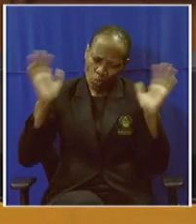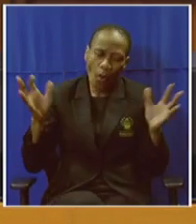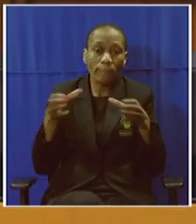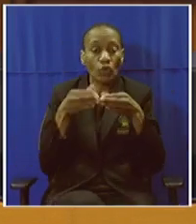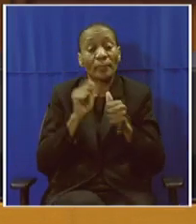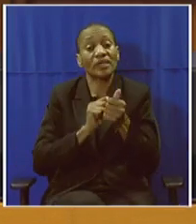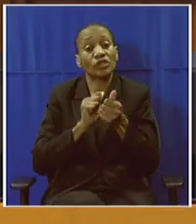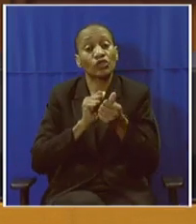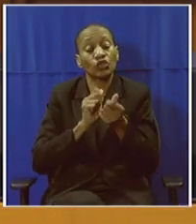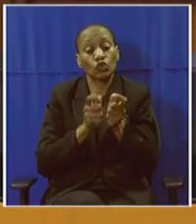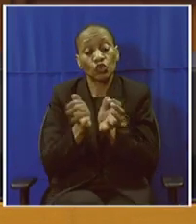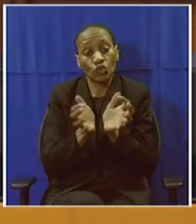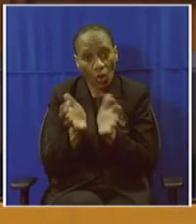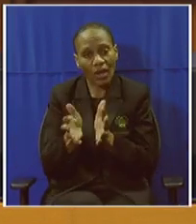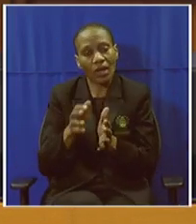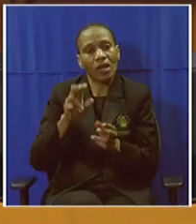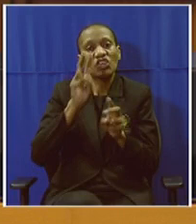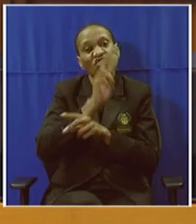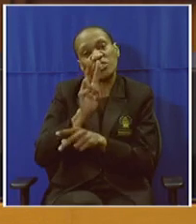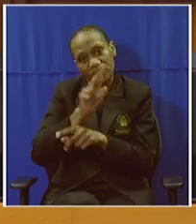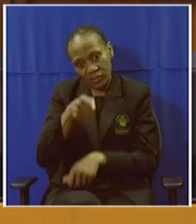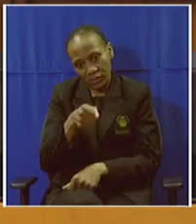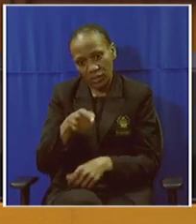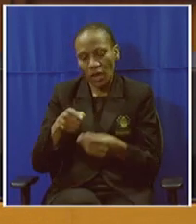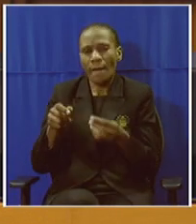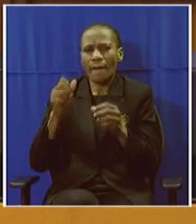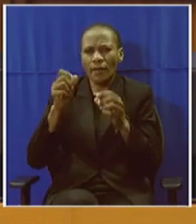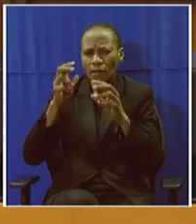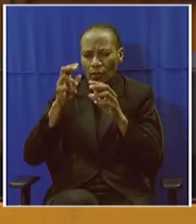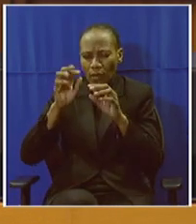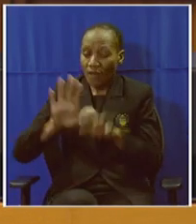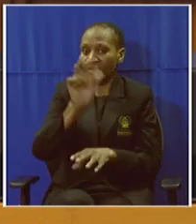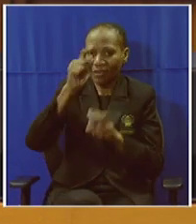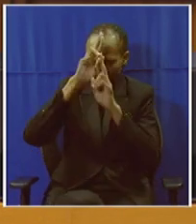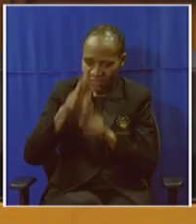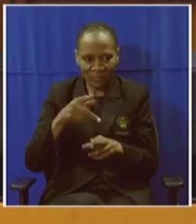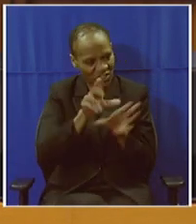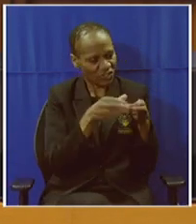brand that is followed by millions of people in the African continent.